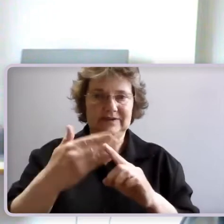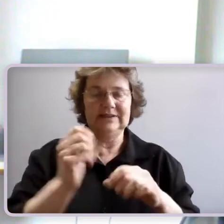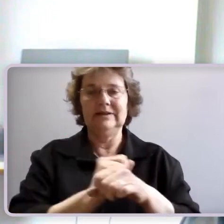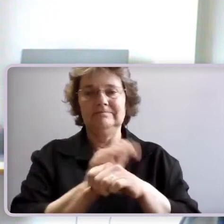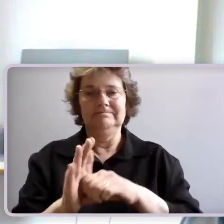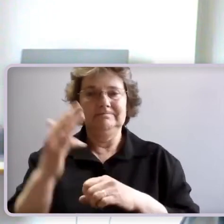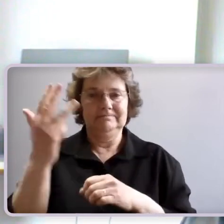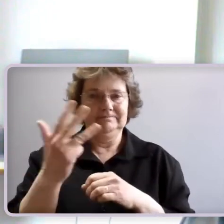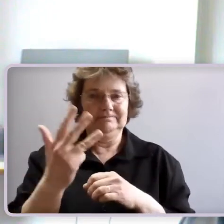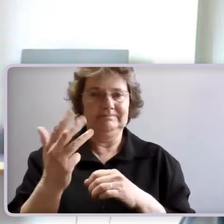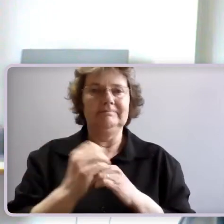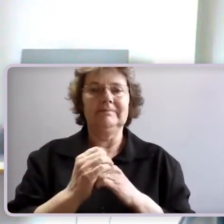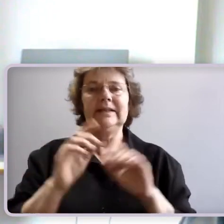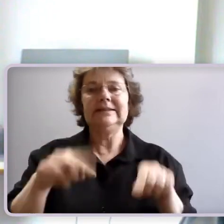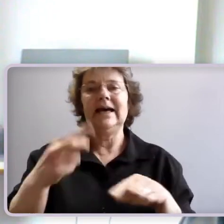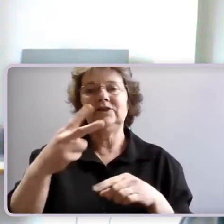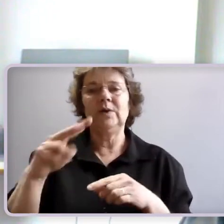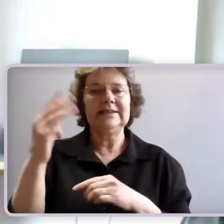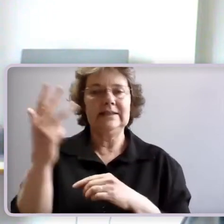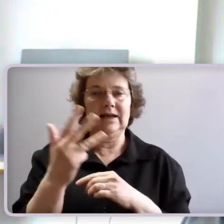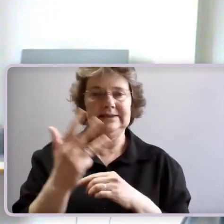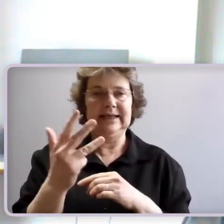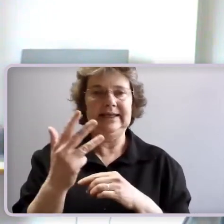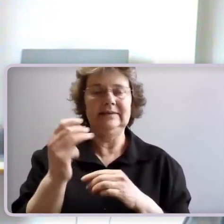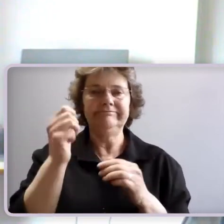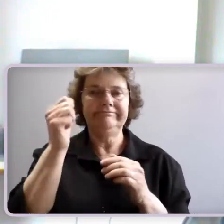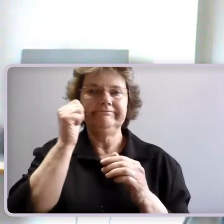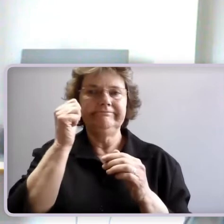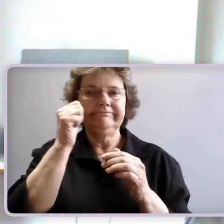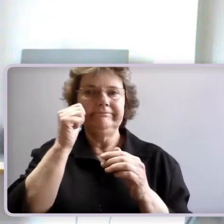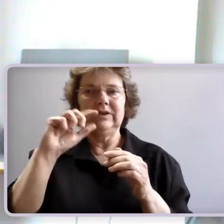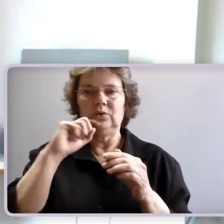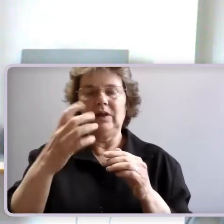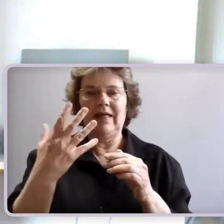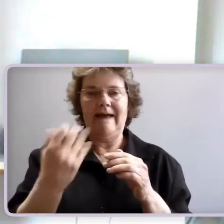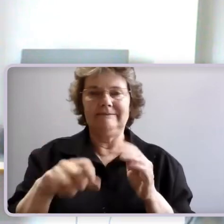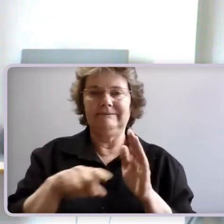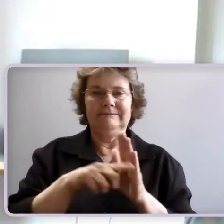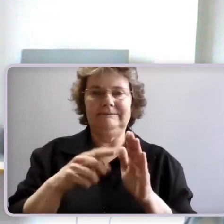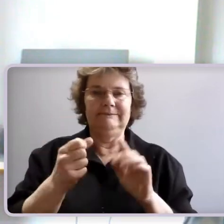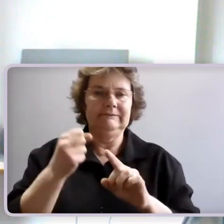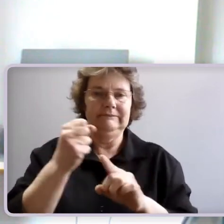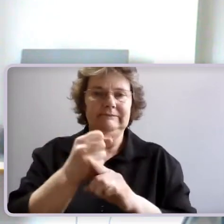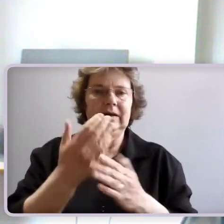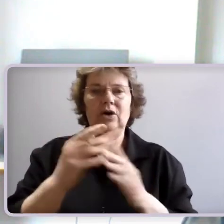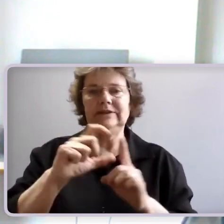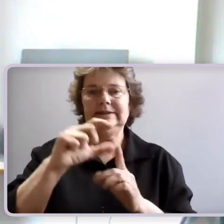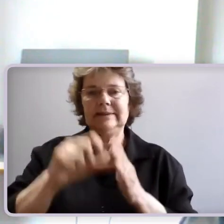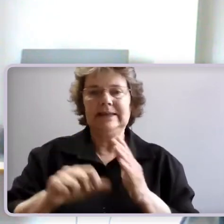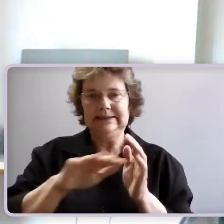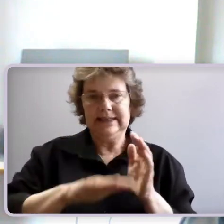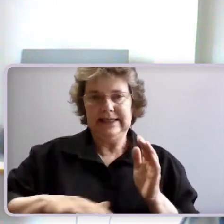people with disability knew that they would be adversely affected. But their real concerns were ignored, which heightened the level of fear and sense